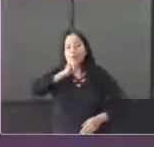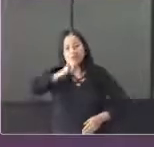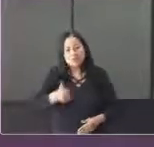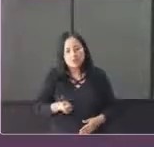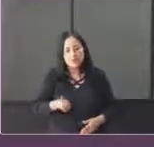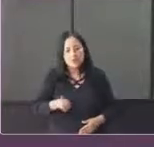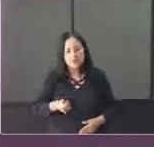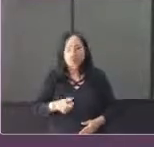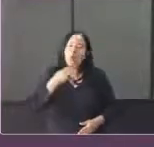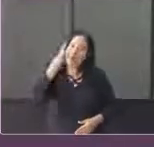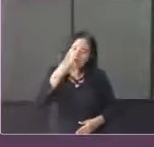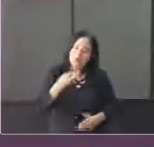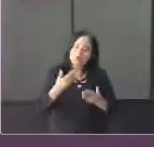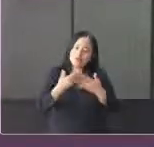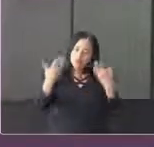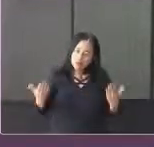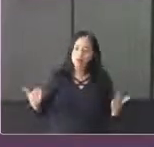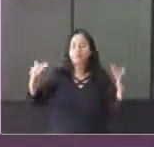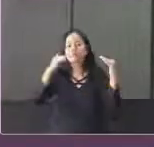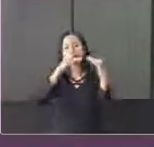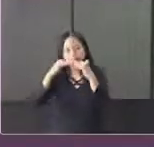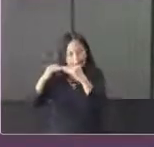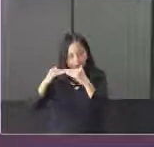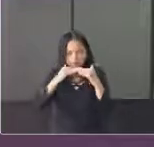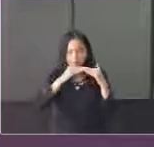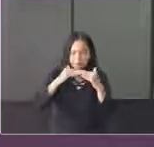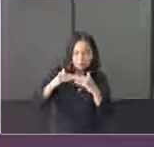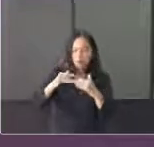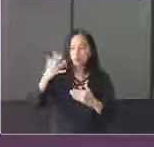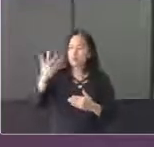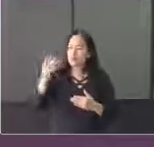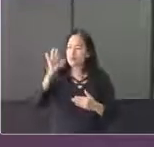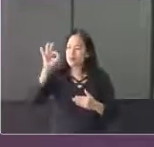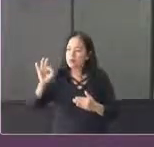an intervention in